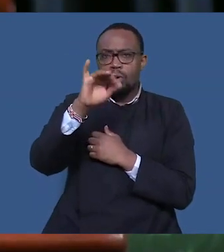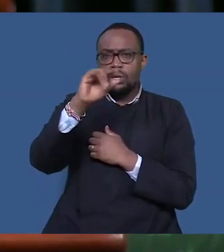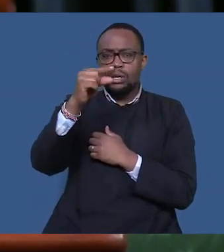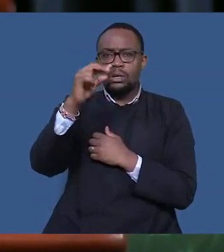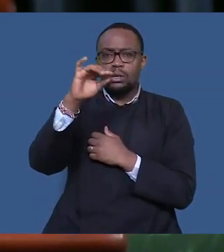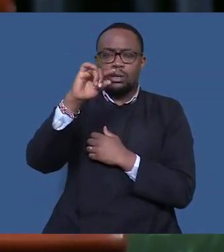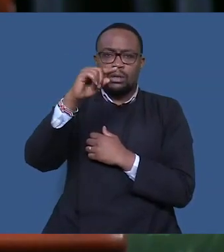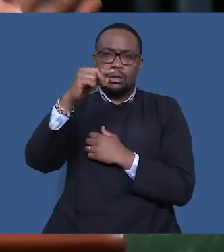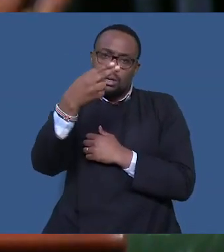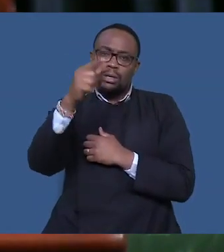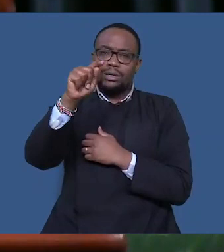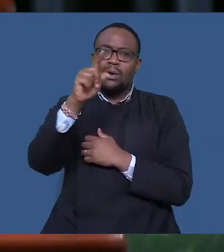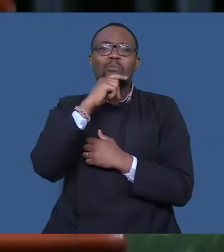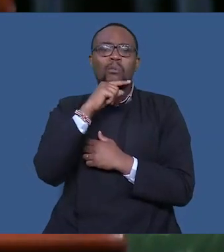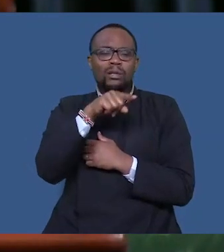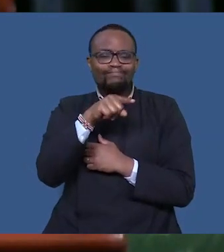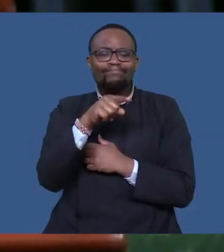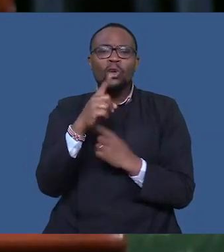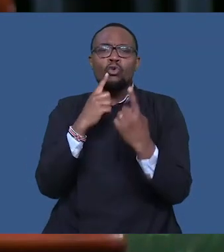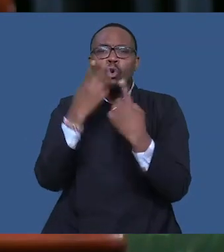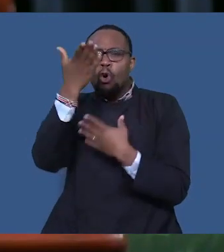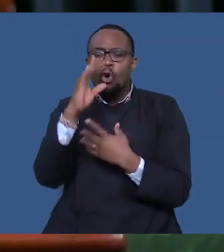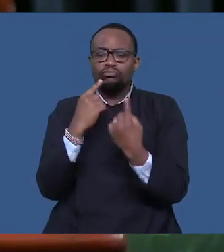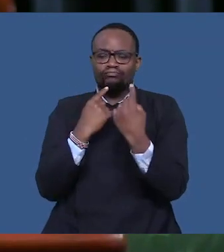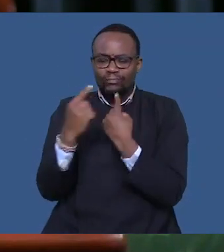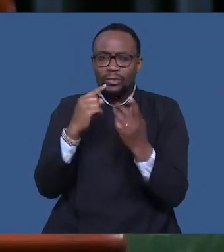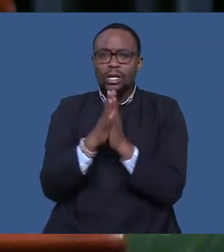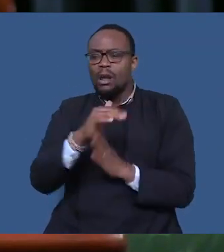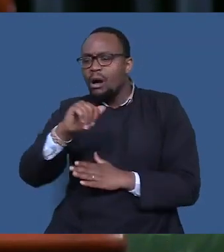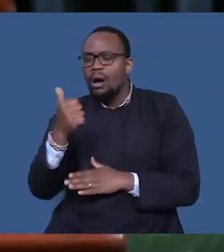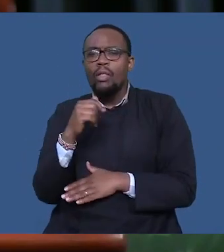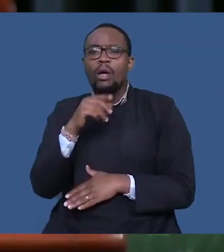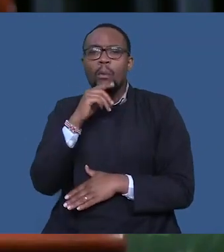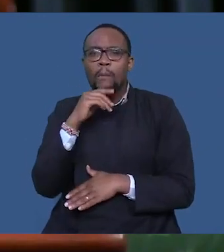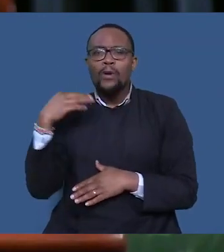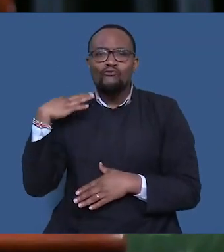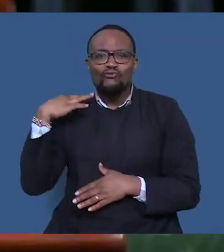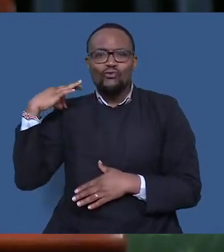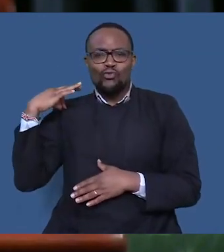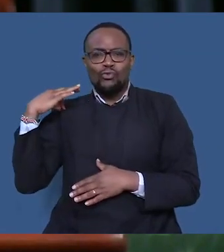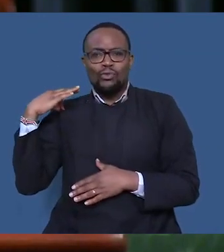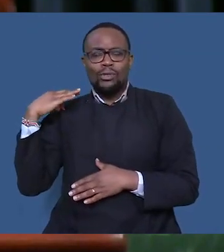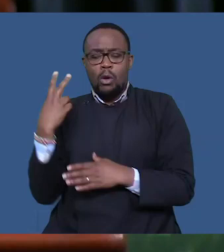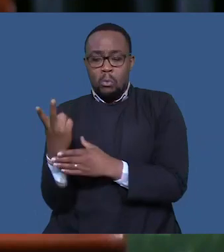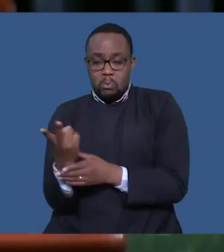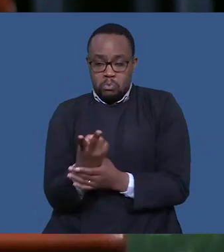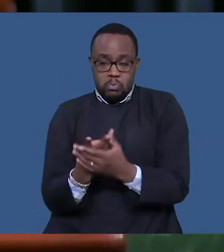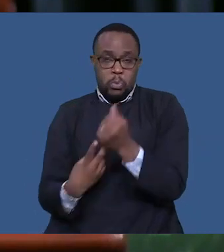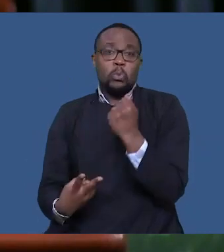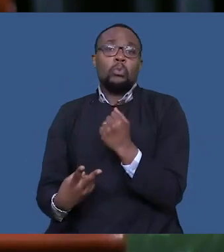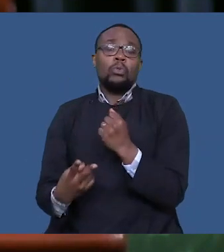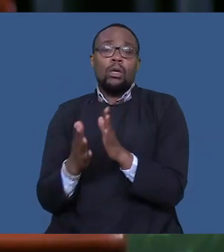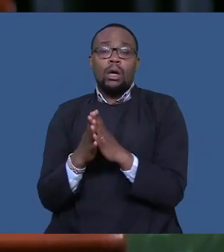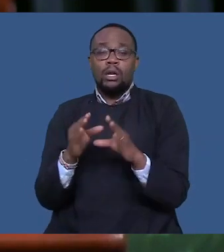Crusade. And God spoke to him together with another servant of God as well simultaneously. And these